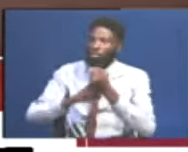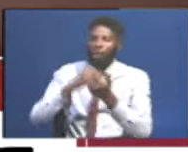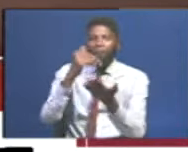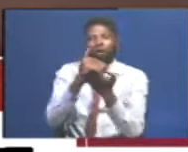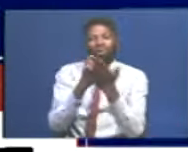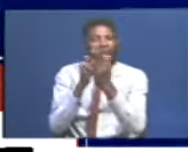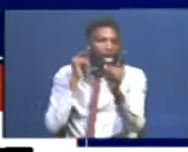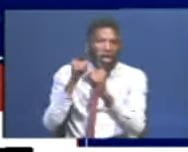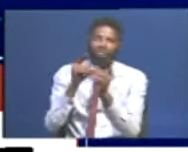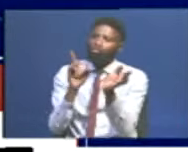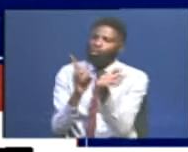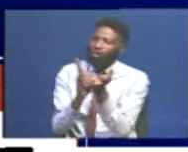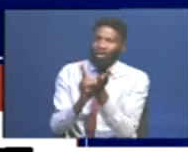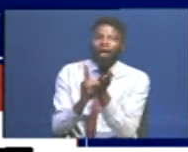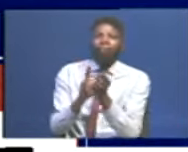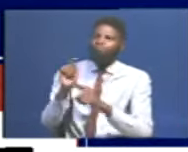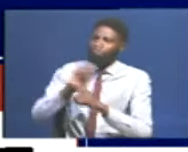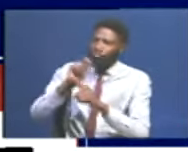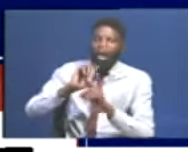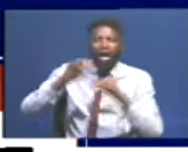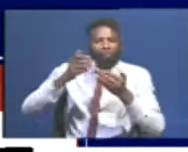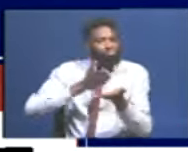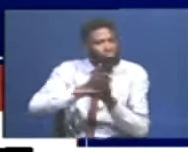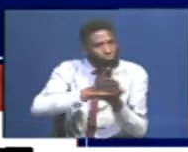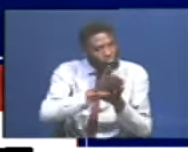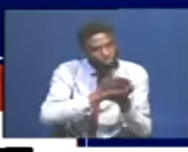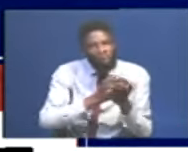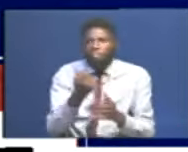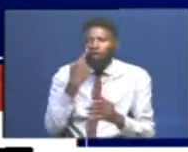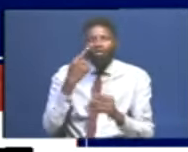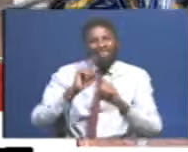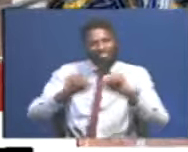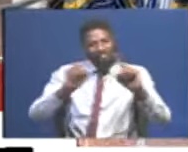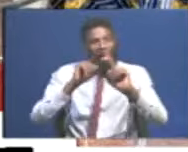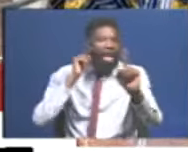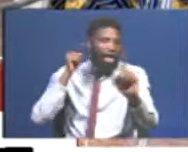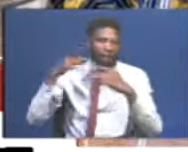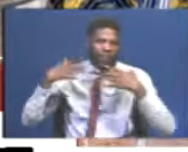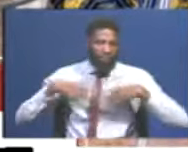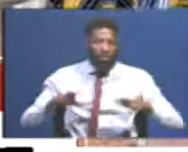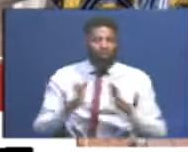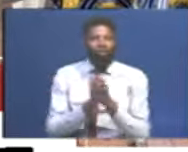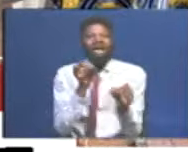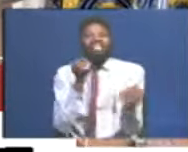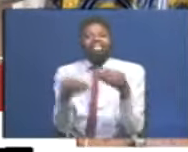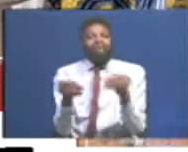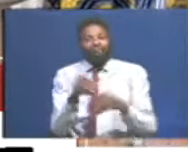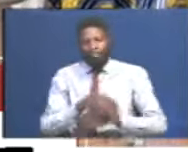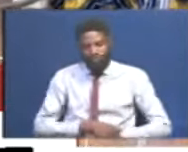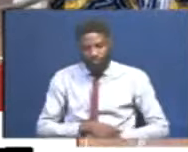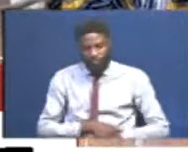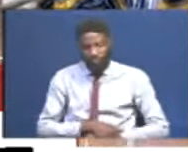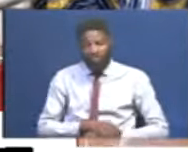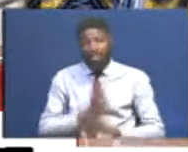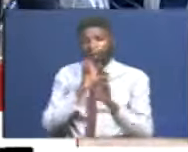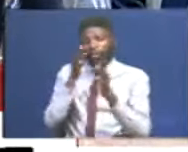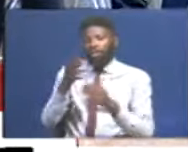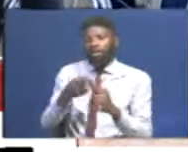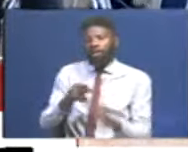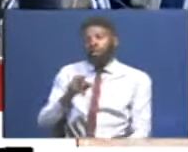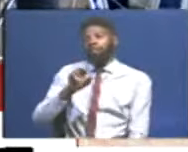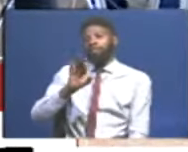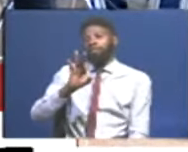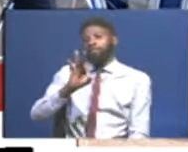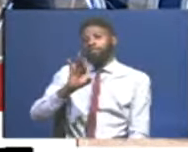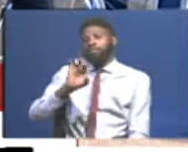on corrective surgery and other medical interventions for persons living with disability. Arnold Feather for Sunday Express.